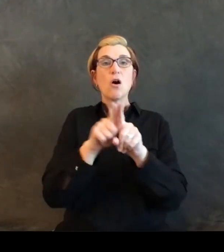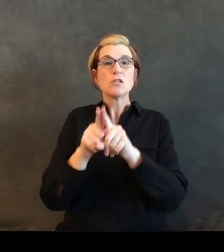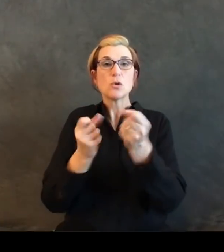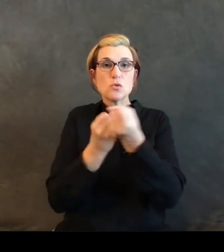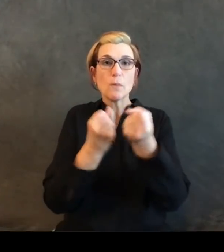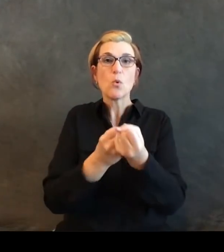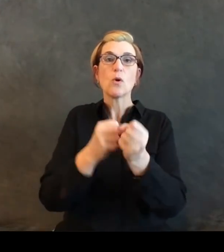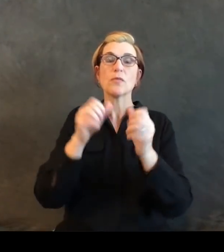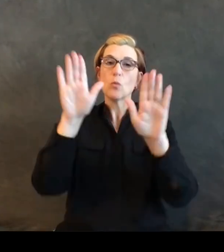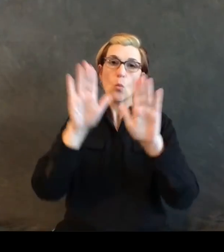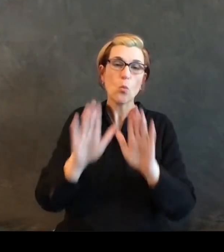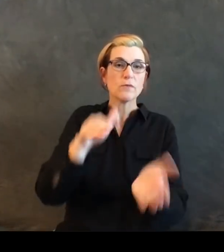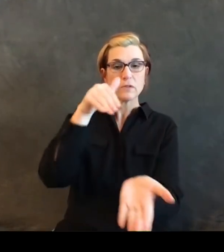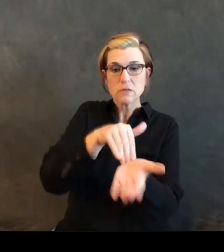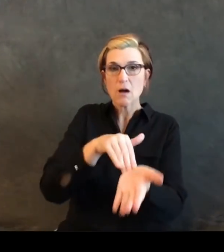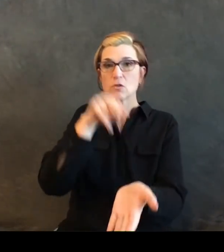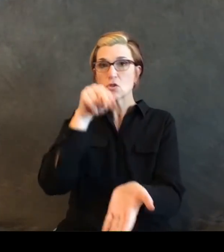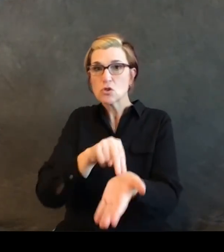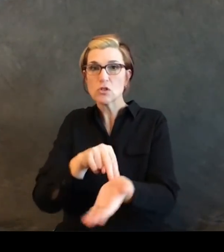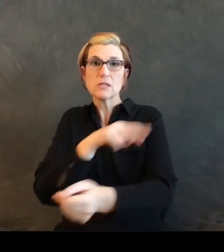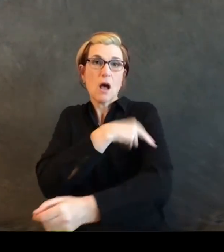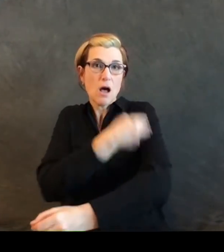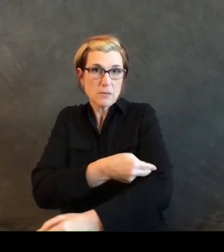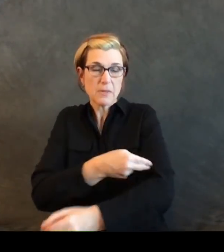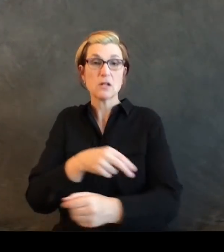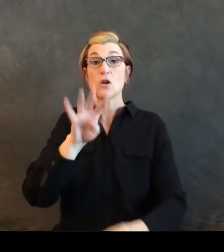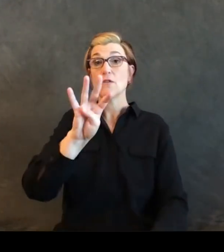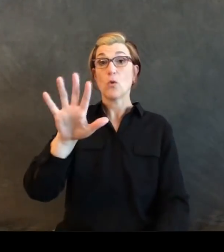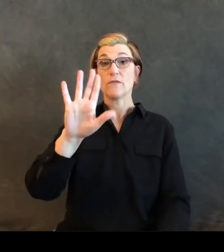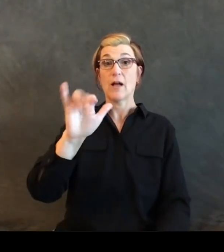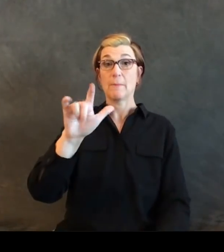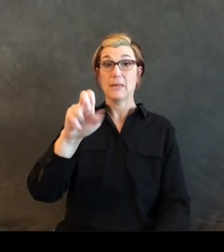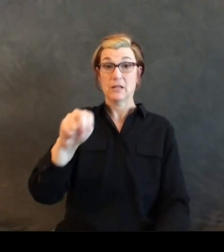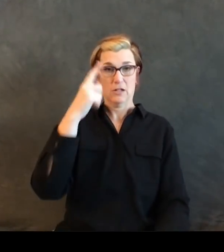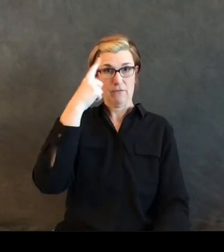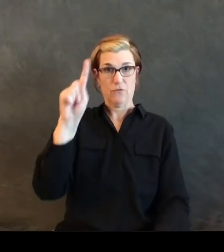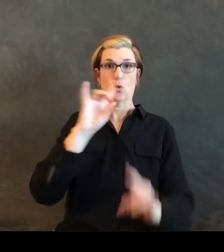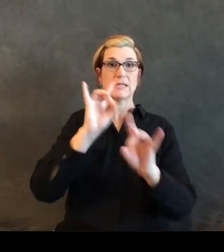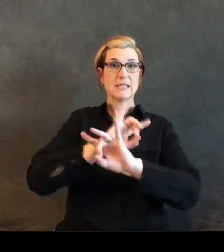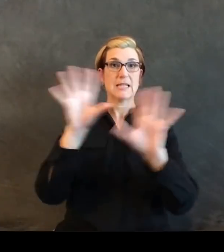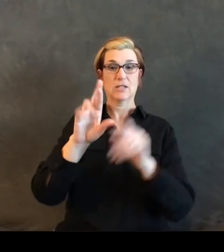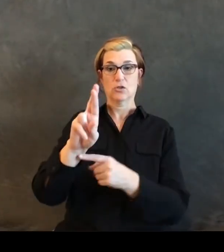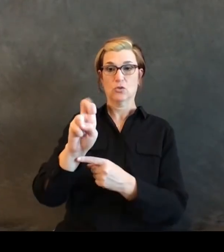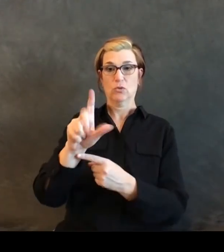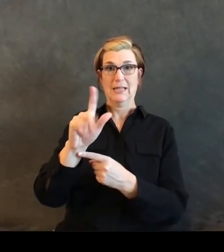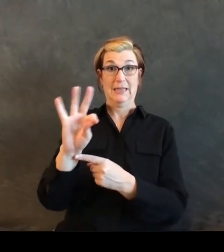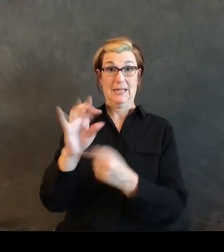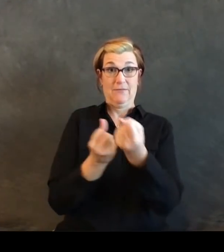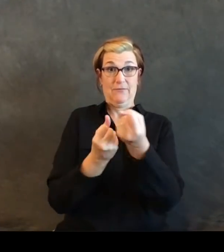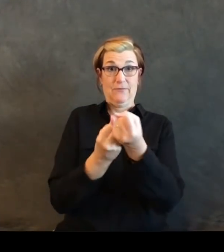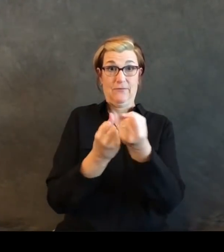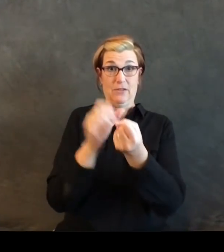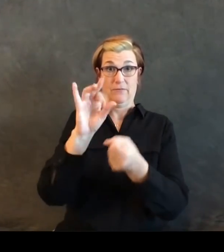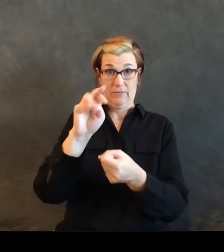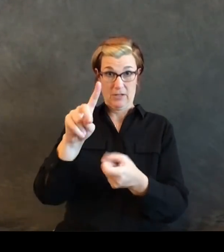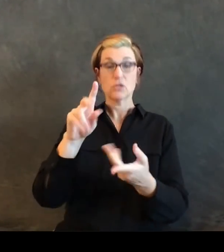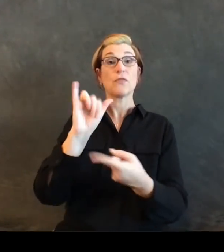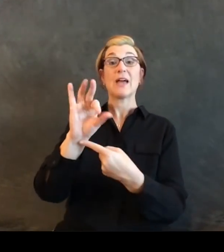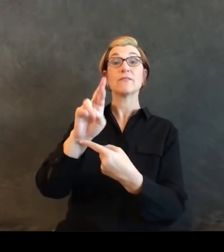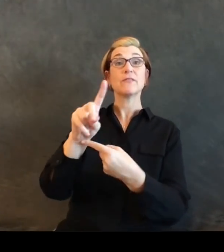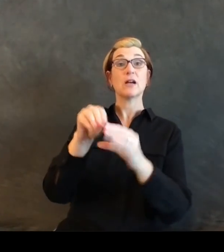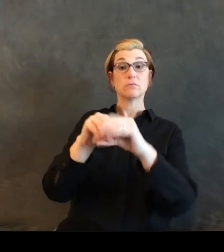hospitals. They've been incredible. $45 billion for disaster relief fund. So we are setting up a fund of $45